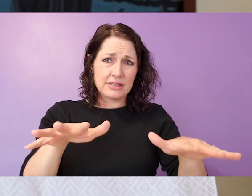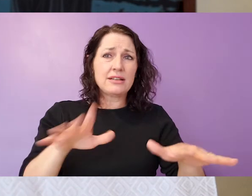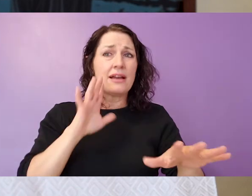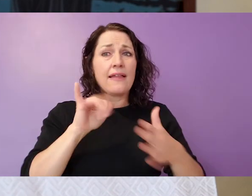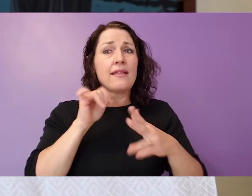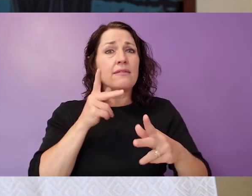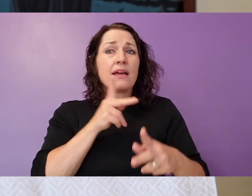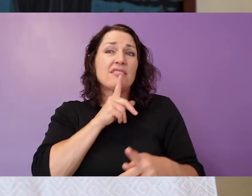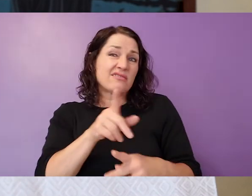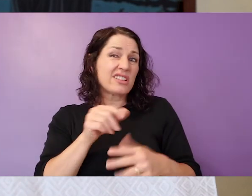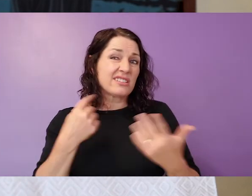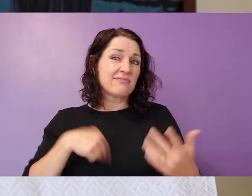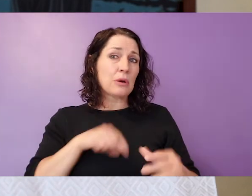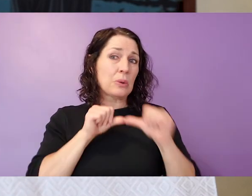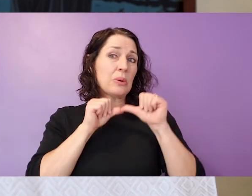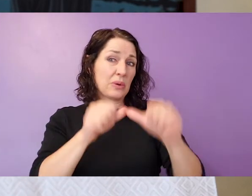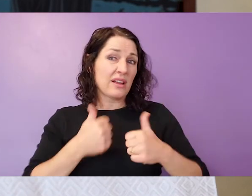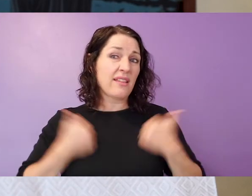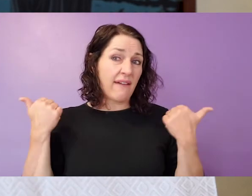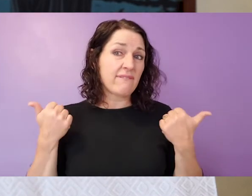to keep us alive.